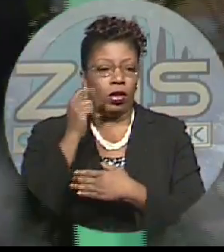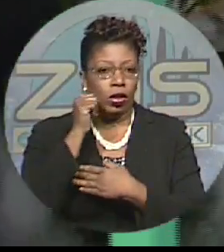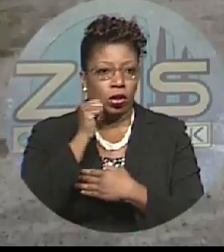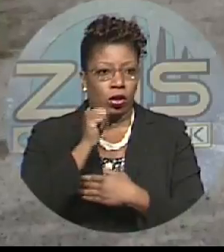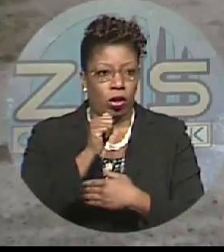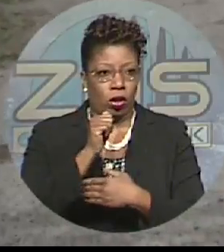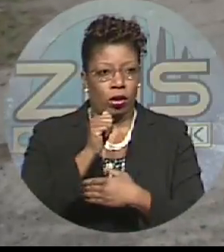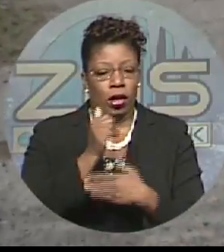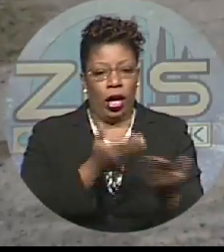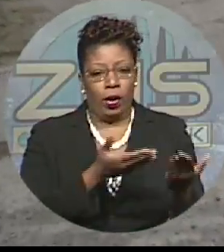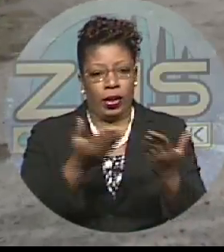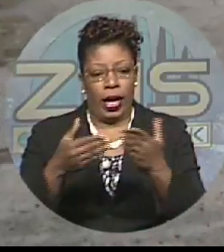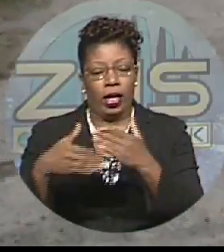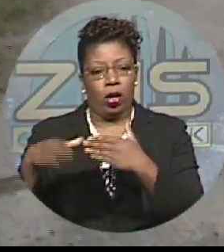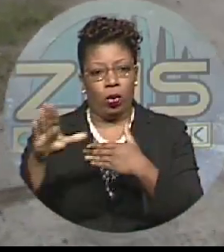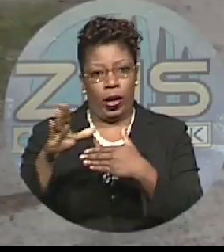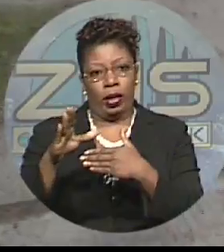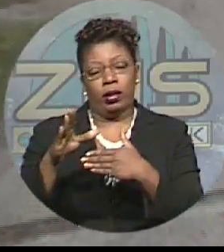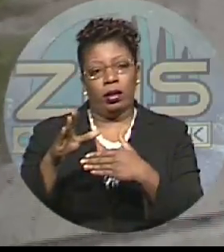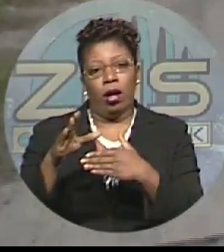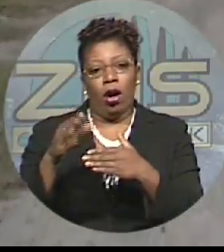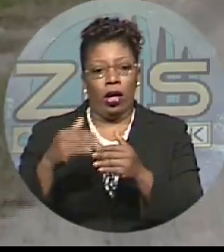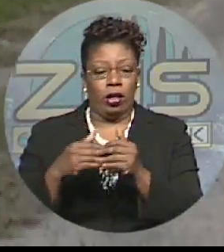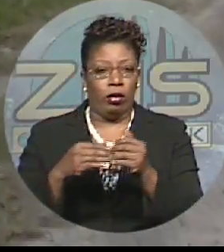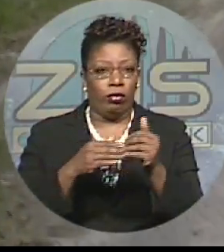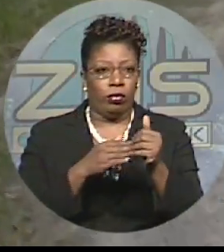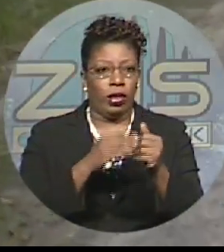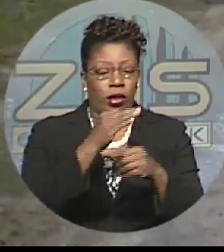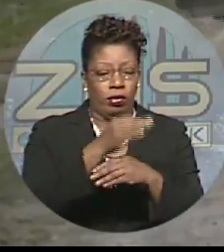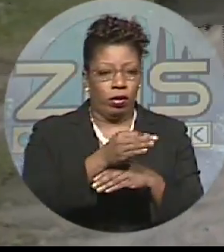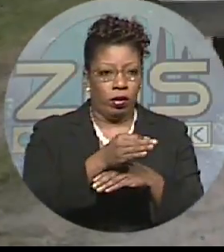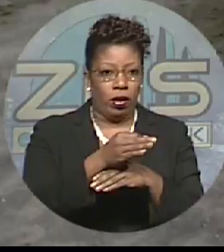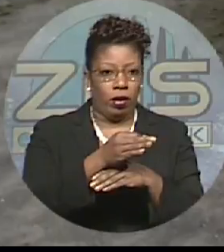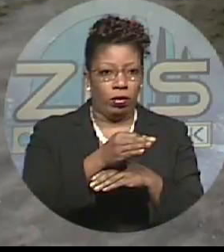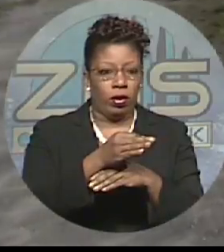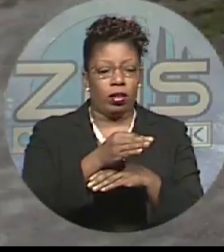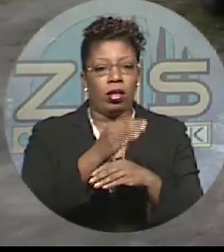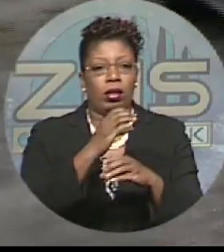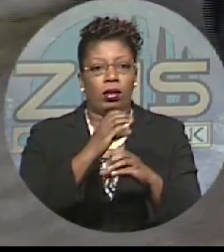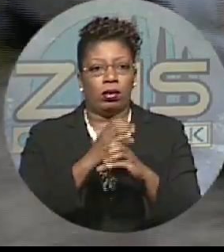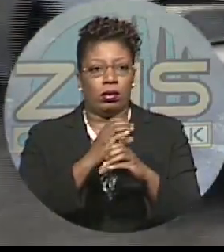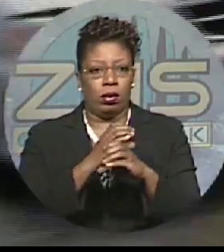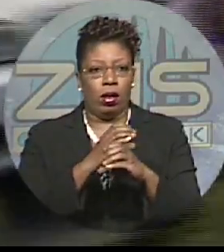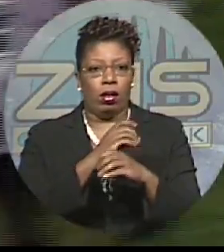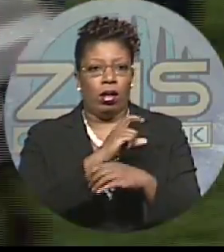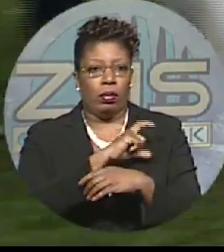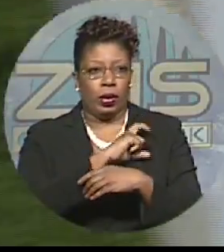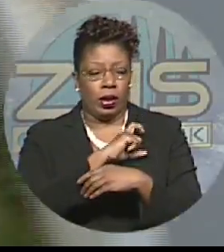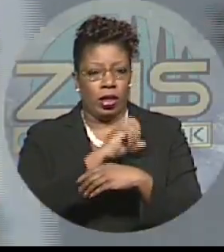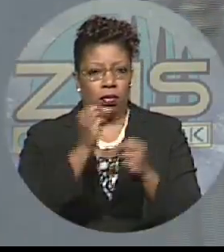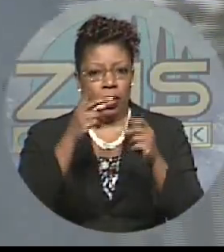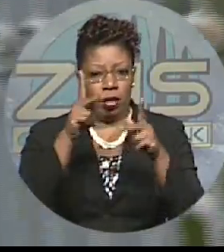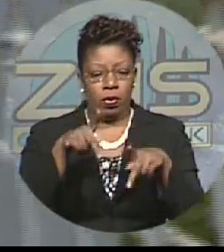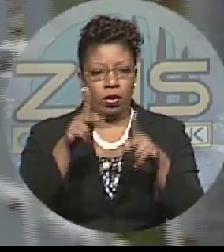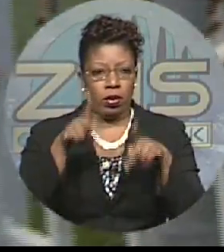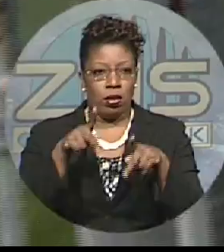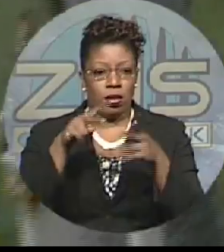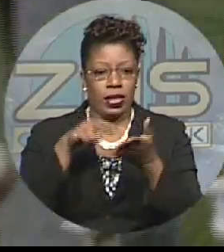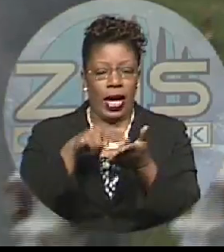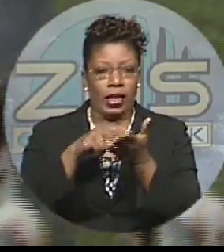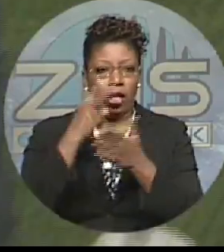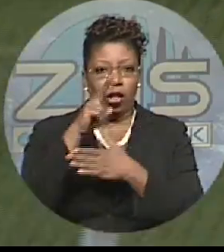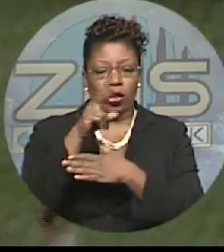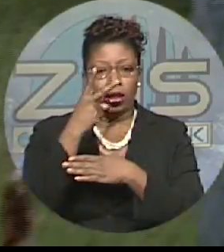compound by police. Now, by that time, a small crowd of onlookers had gathered, curious about what had happened.